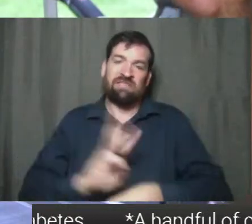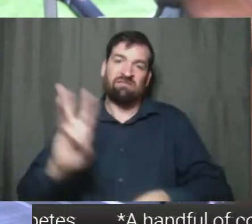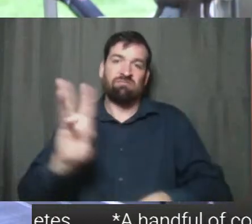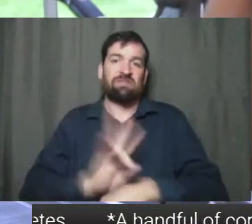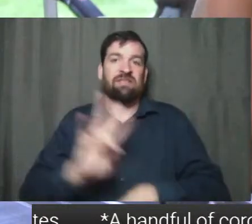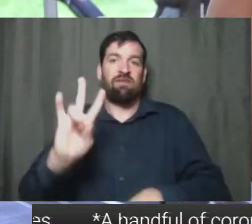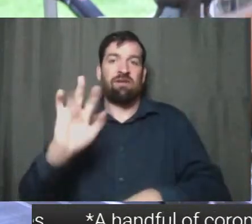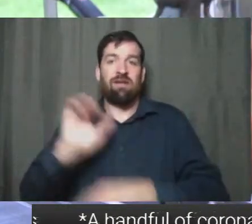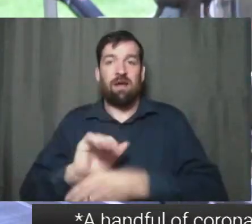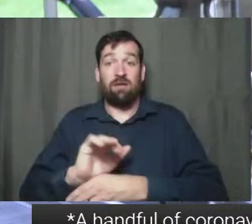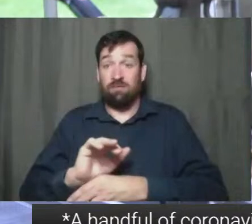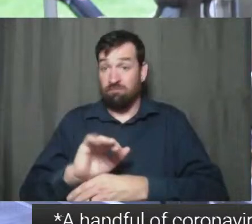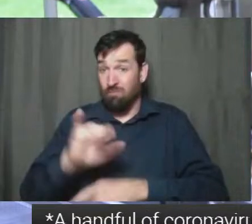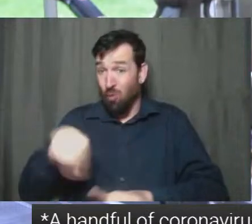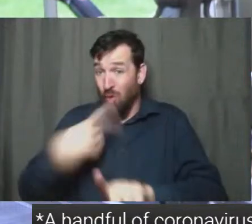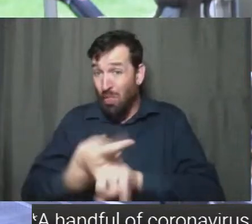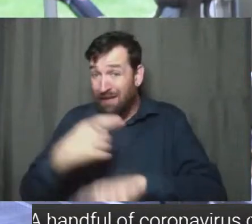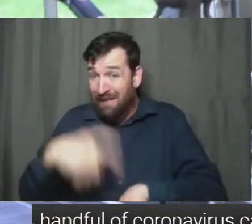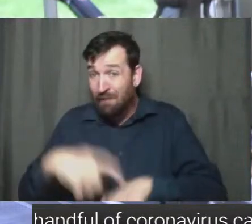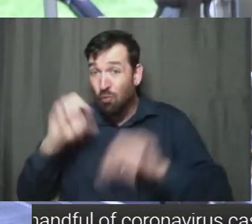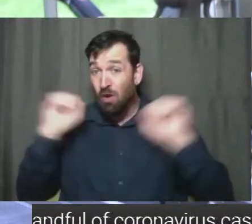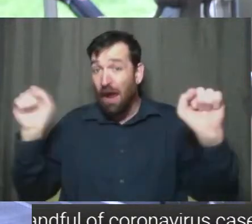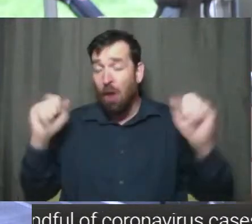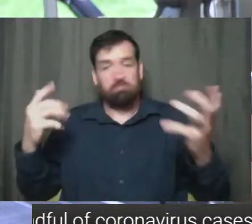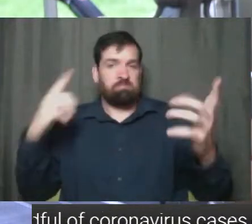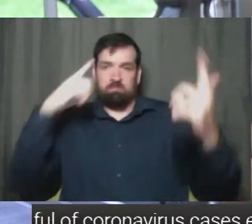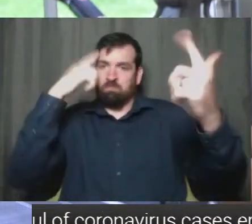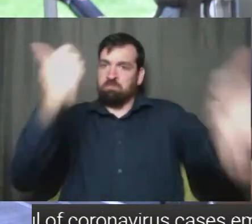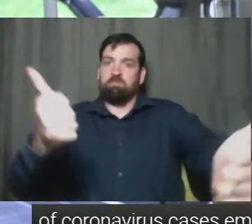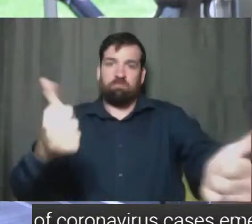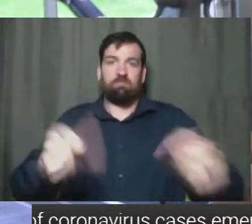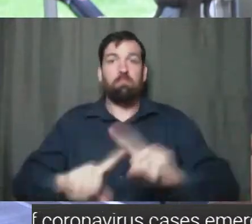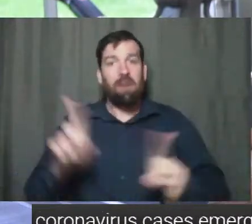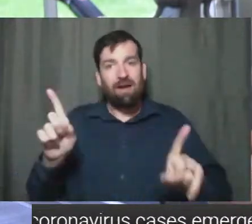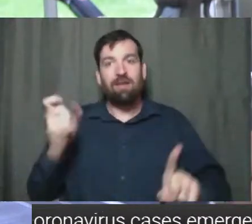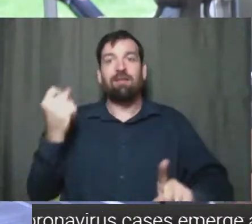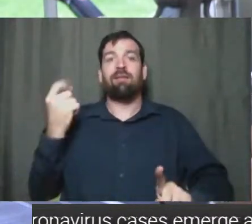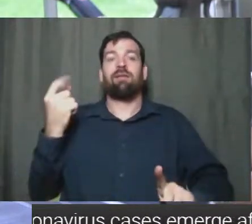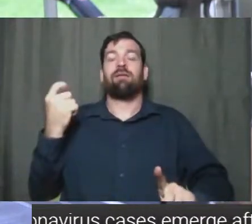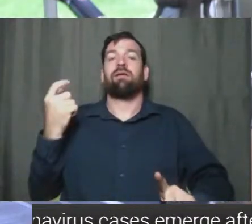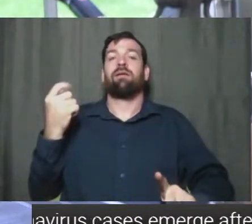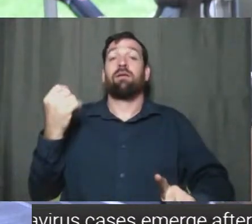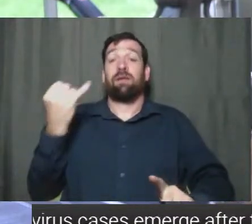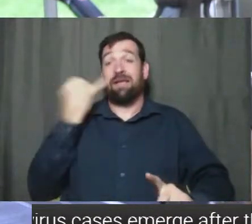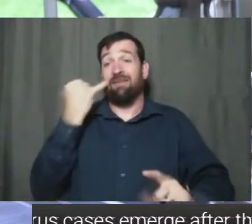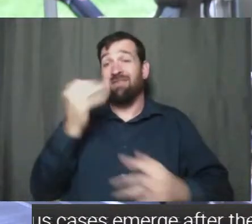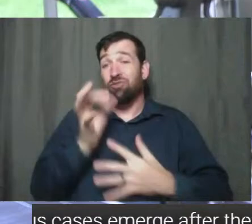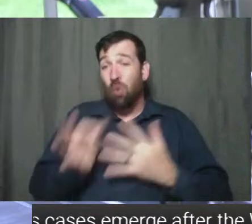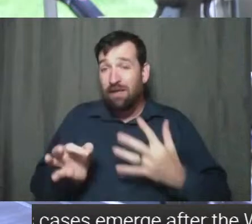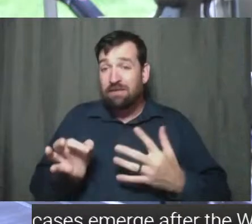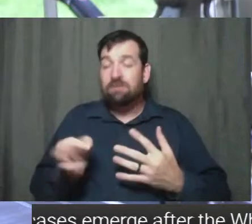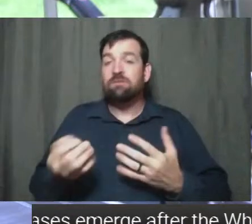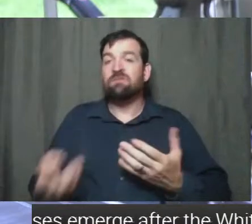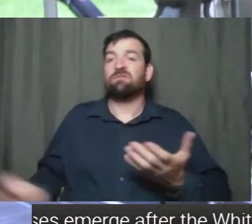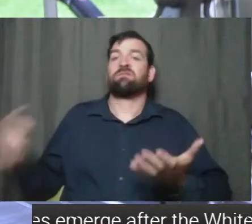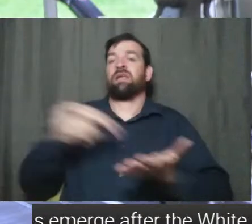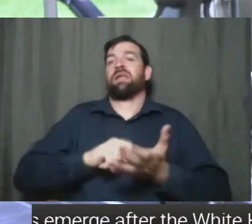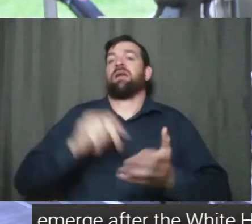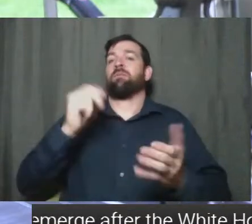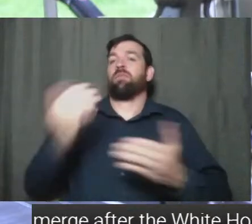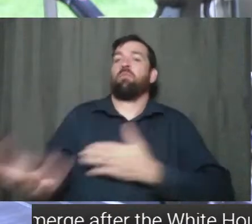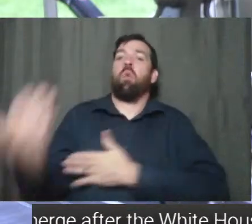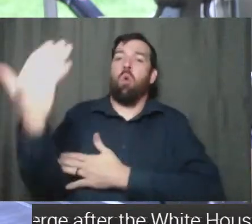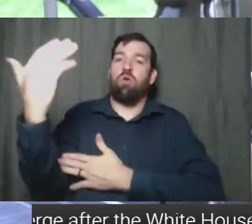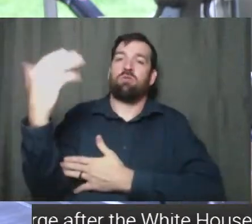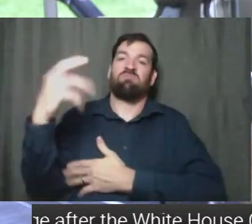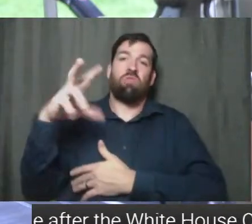only time you got to work out, do what you got to do, okay? But if you have the choice, get up in the morning, get your 30 minutes